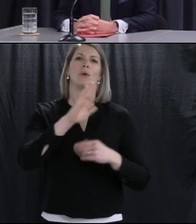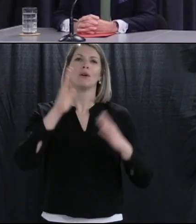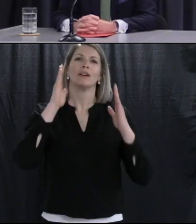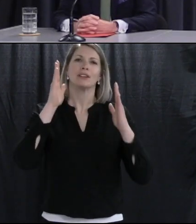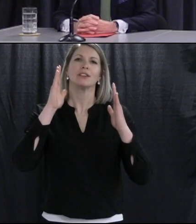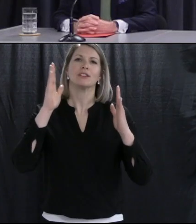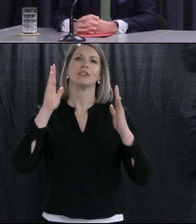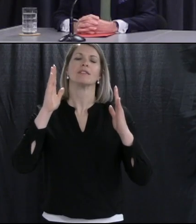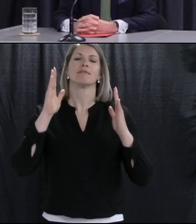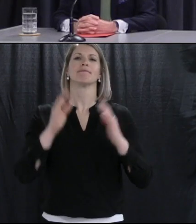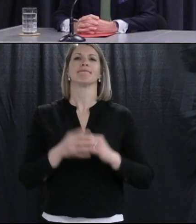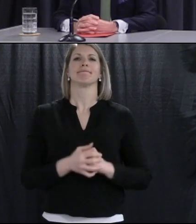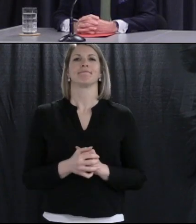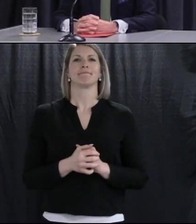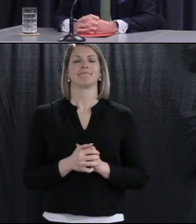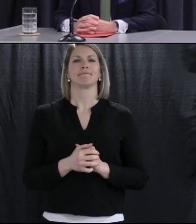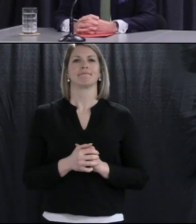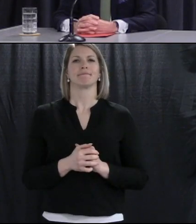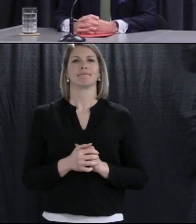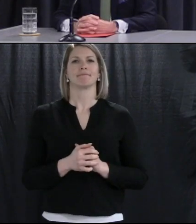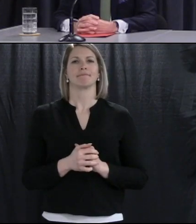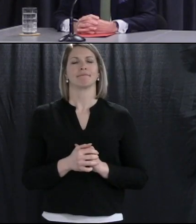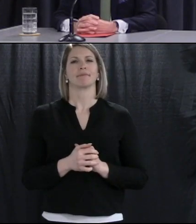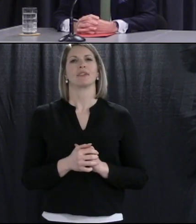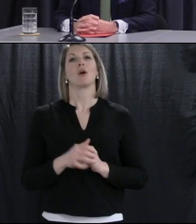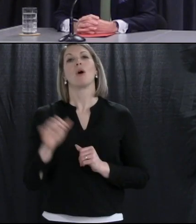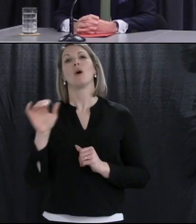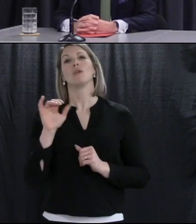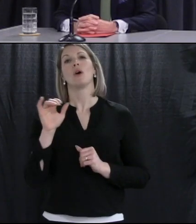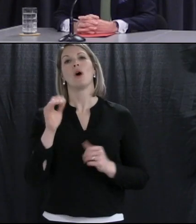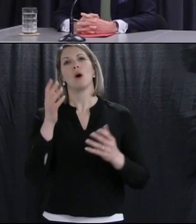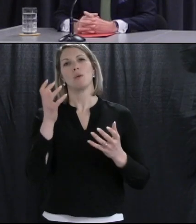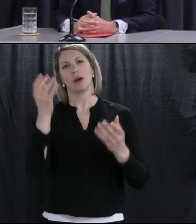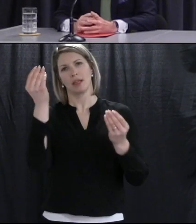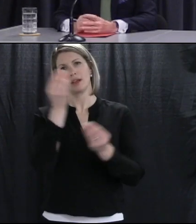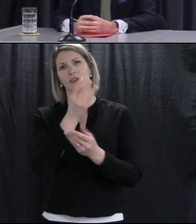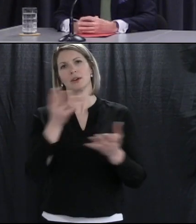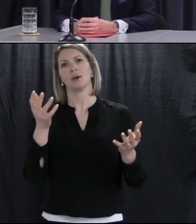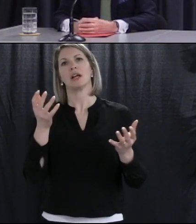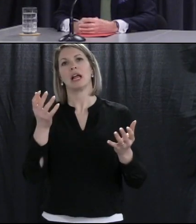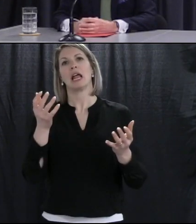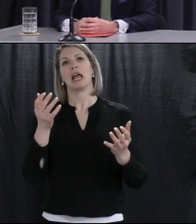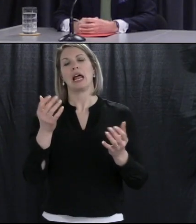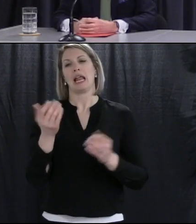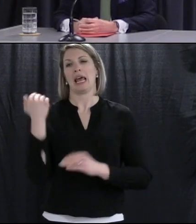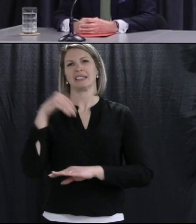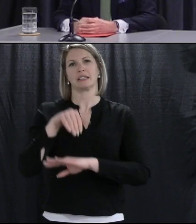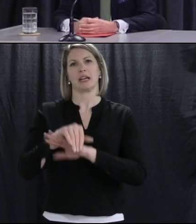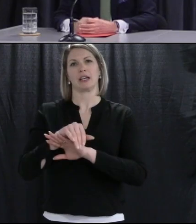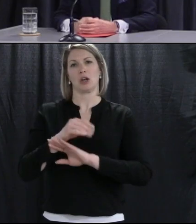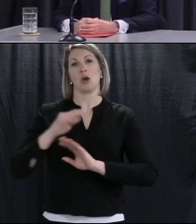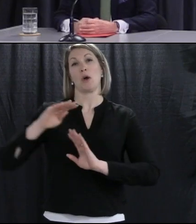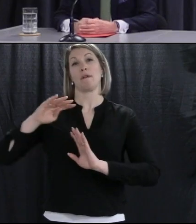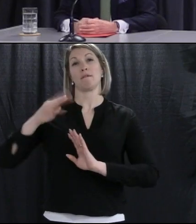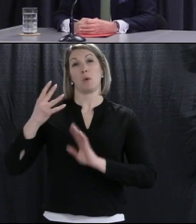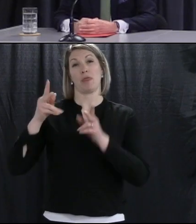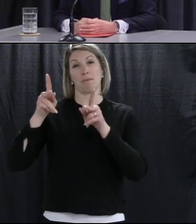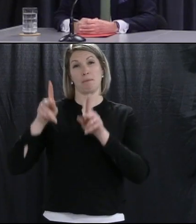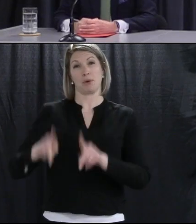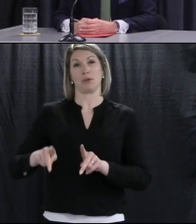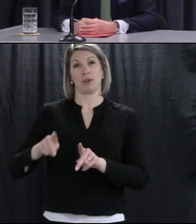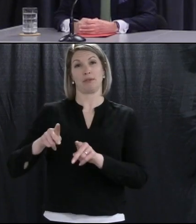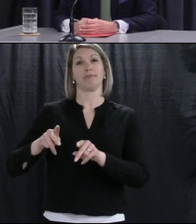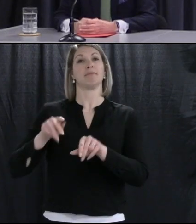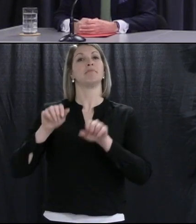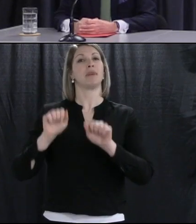these availabilities. I'd like to advise that last evening we learned of our 4th case of COVID-19 in Newfoundland and